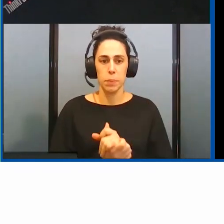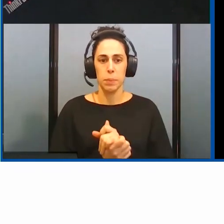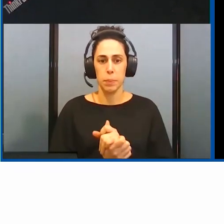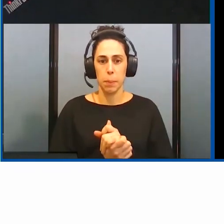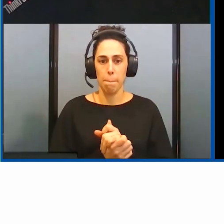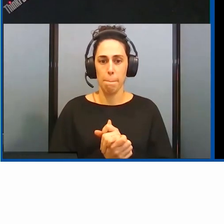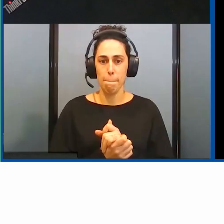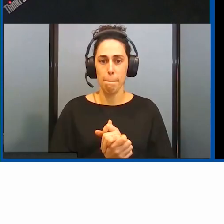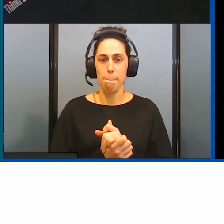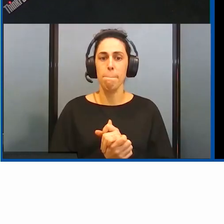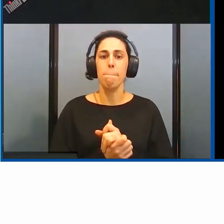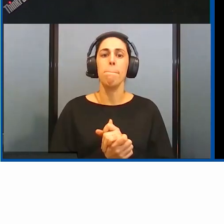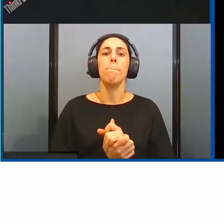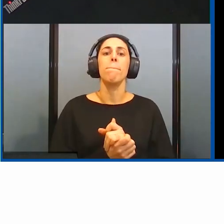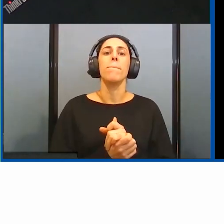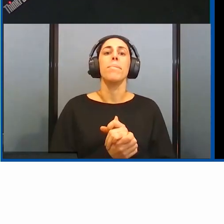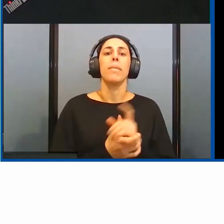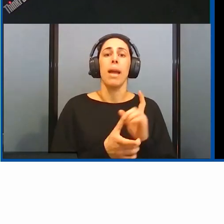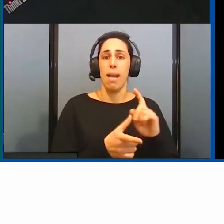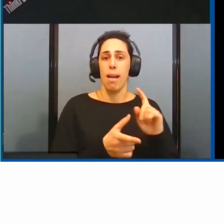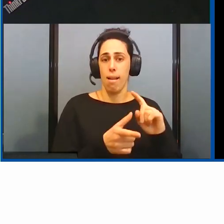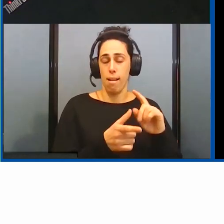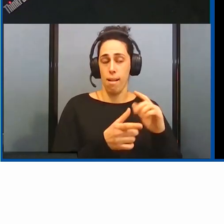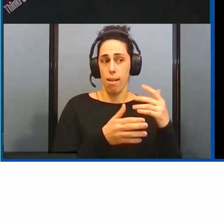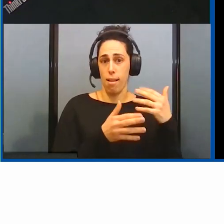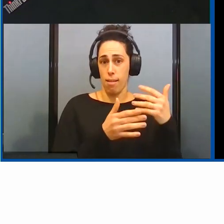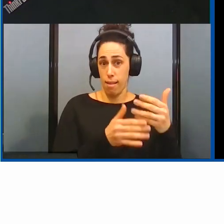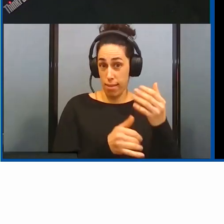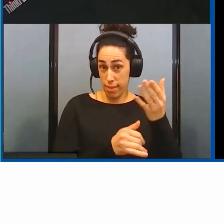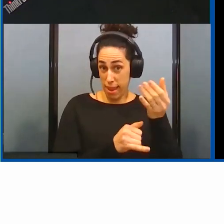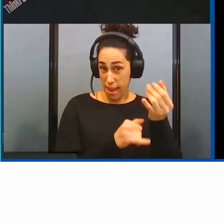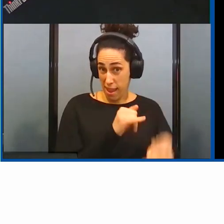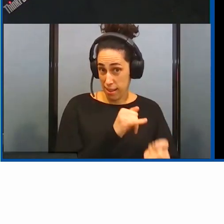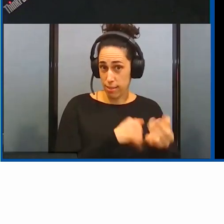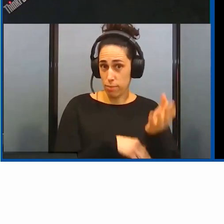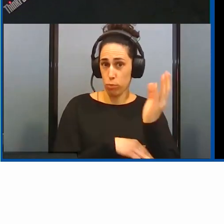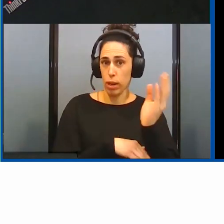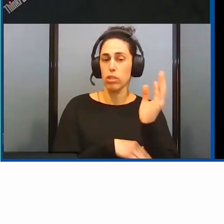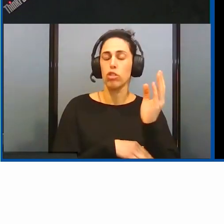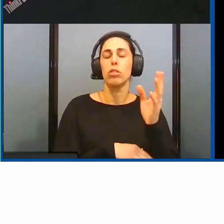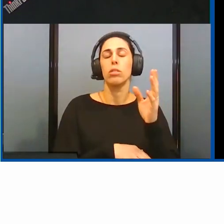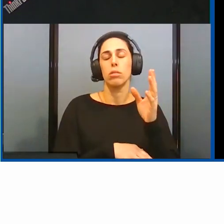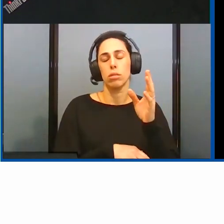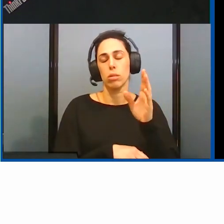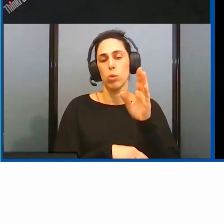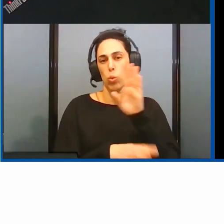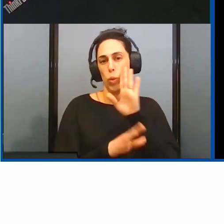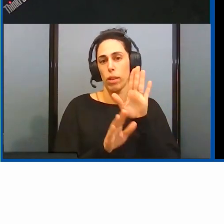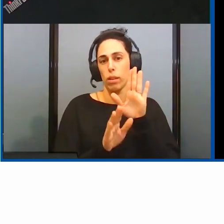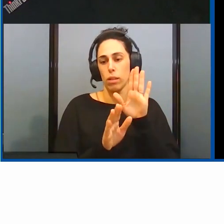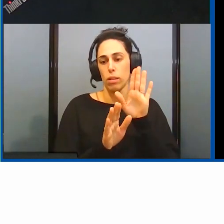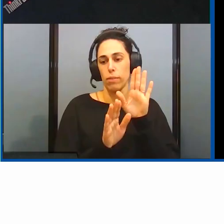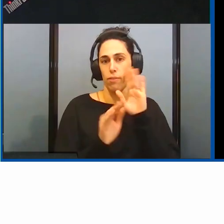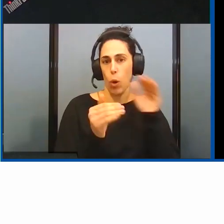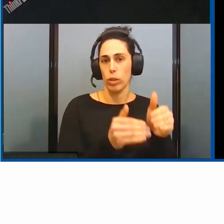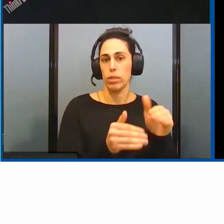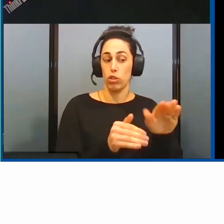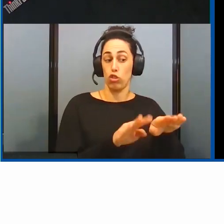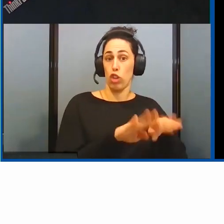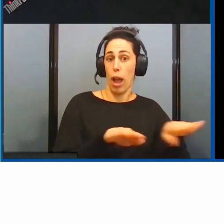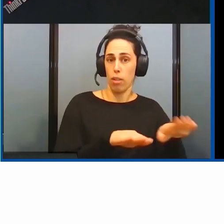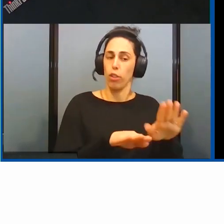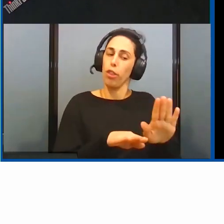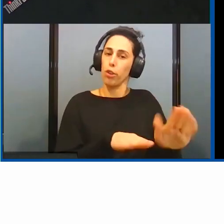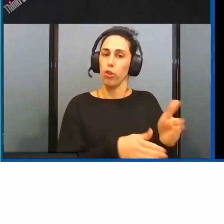very specific children's legal rights, a little bit similar to what Esther and Sarah did a little bit earlier,